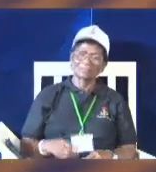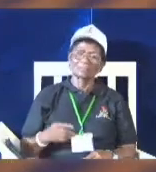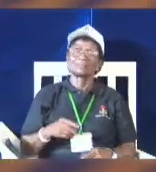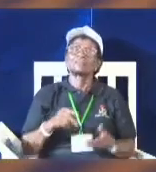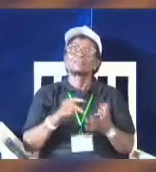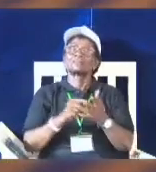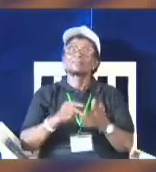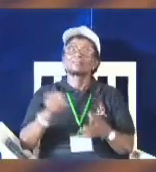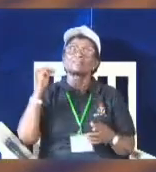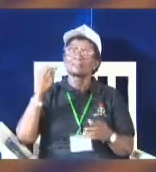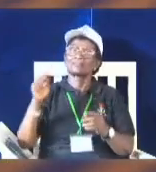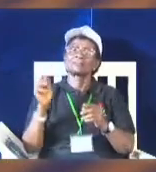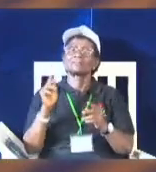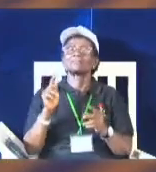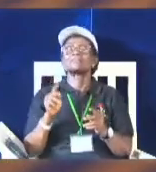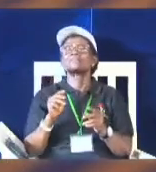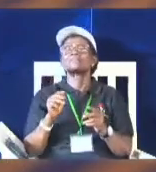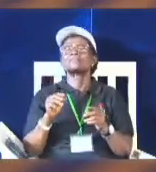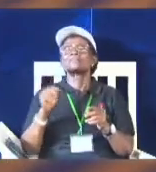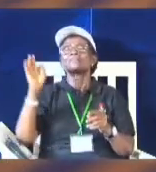which was his life